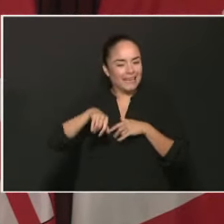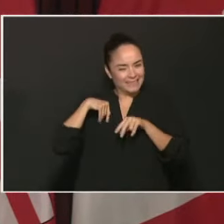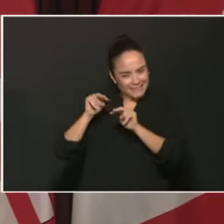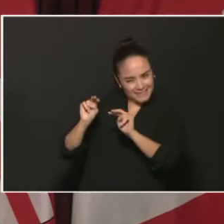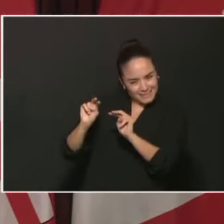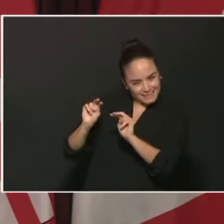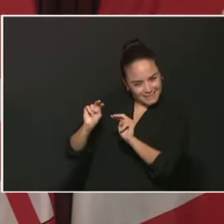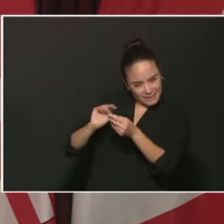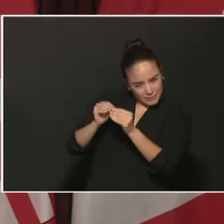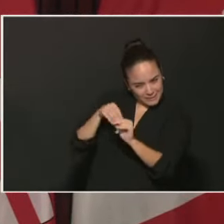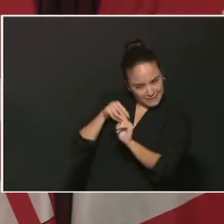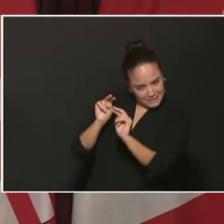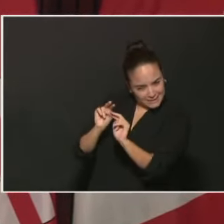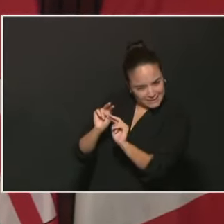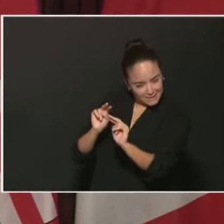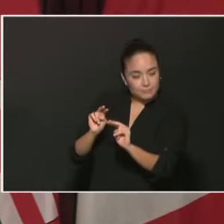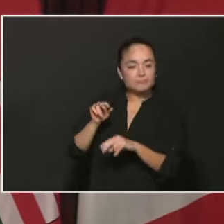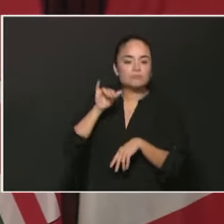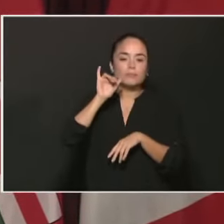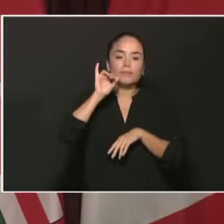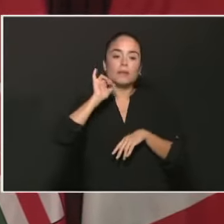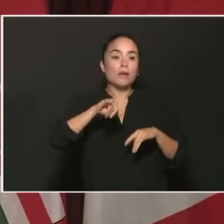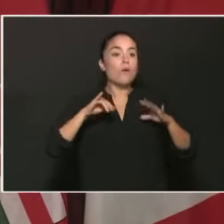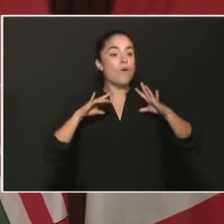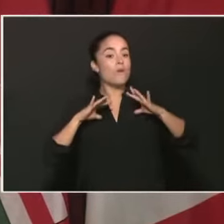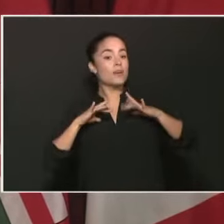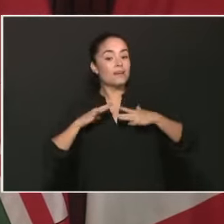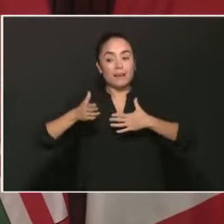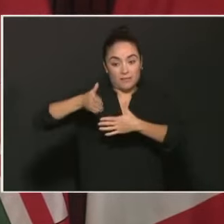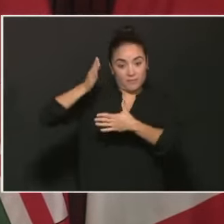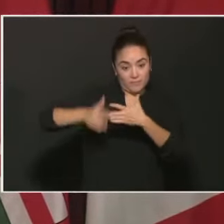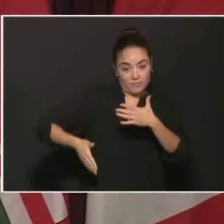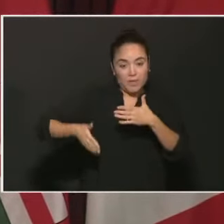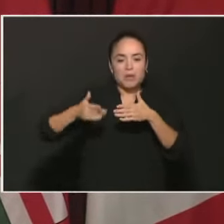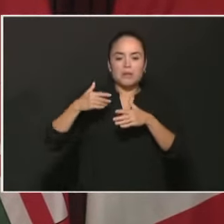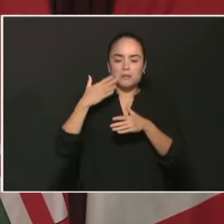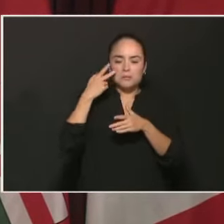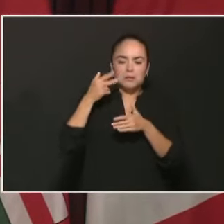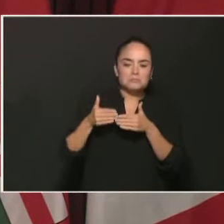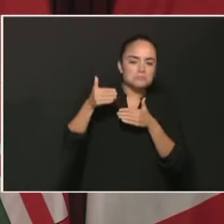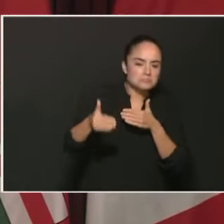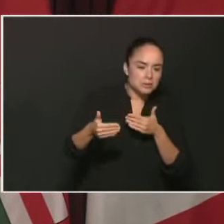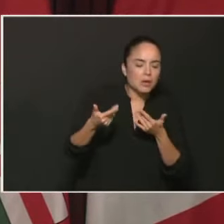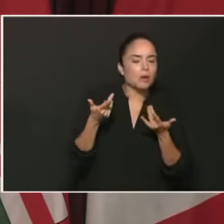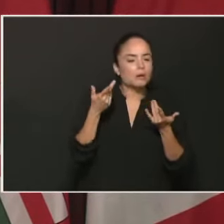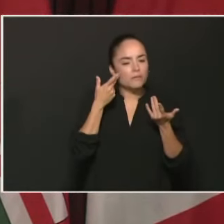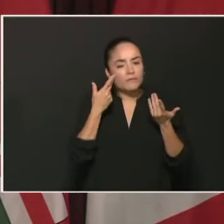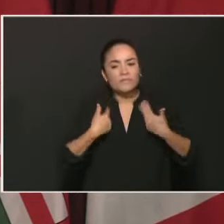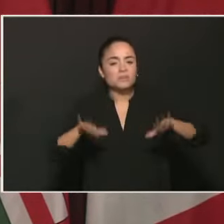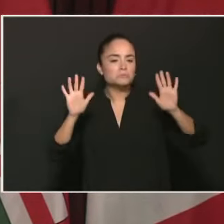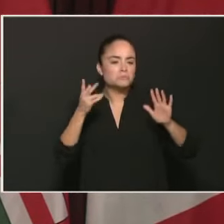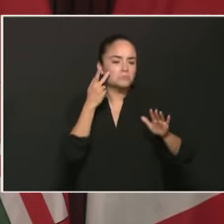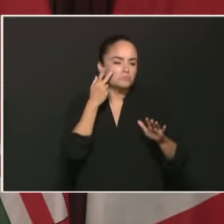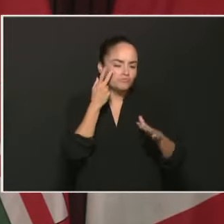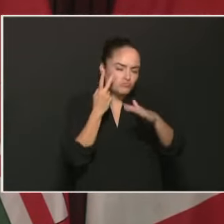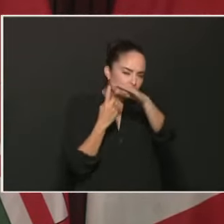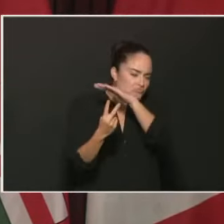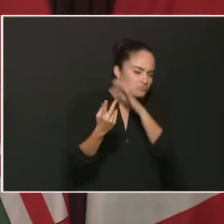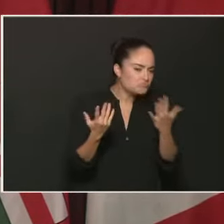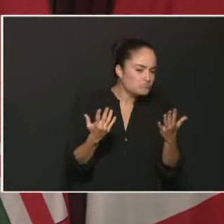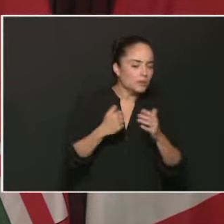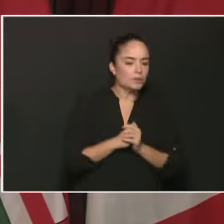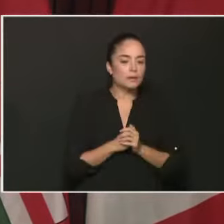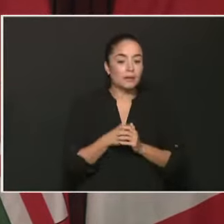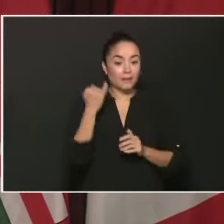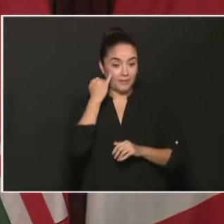difficult holiday times, but those are just general numbers. If we continue to make great progress in our immunization